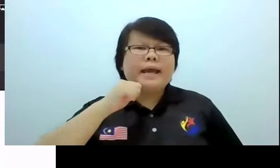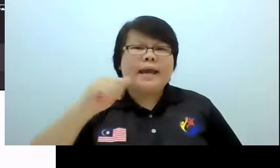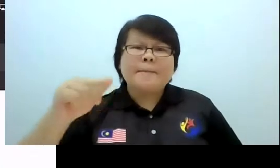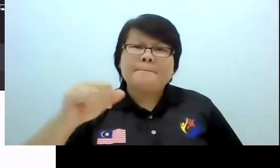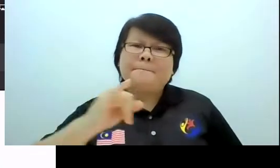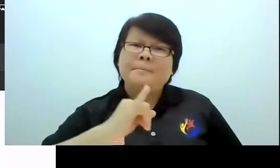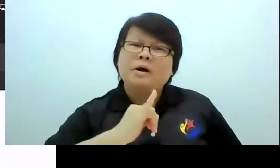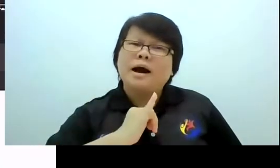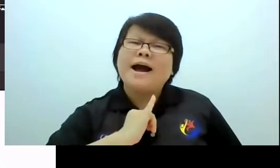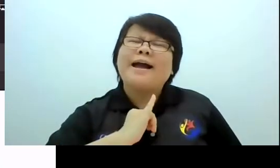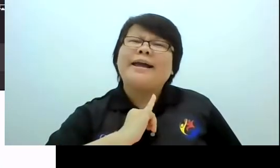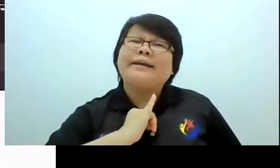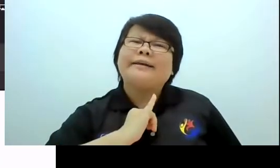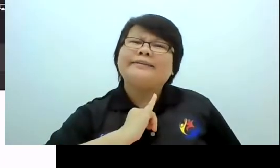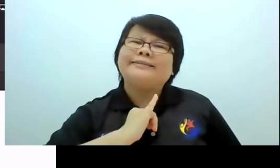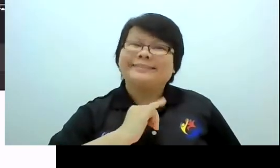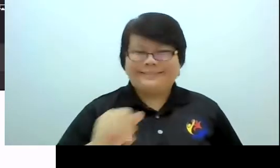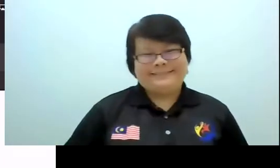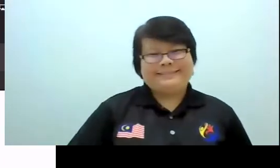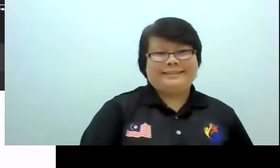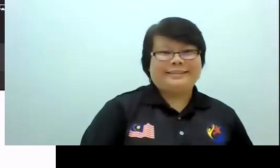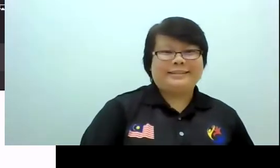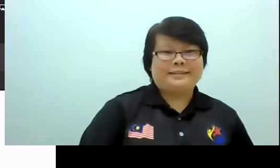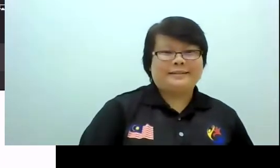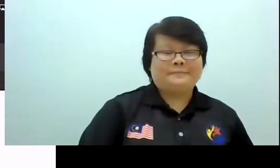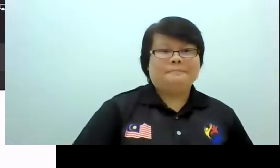What am I?